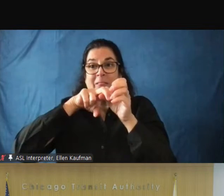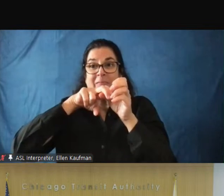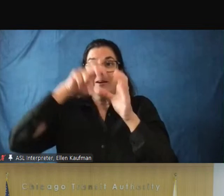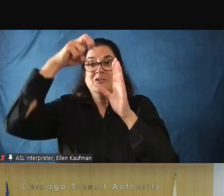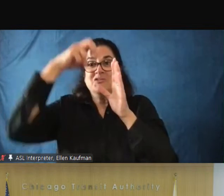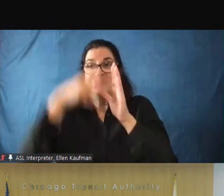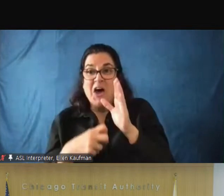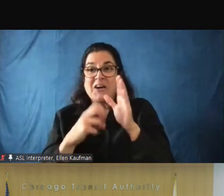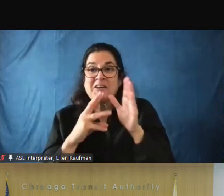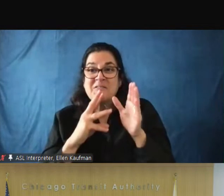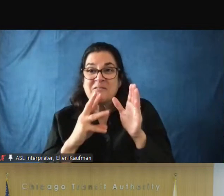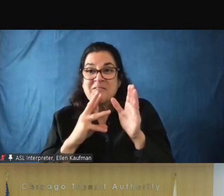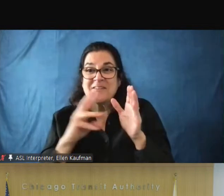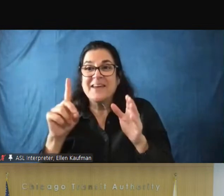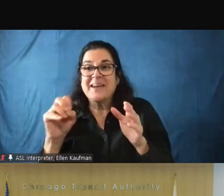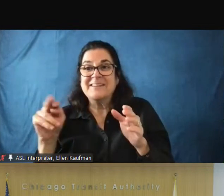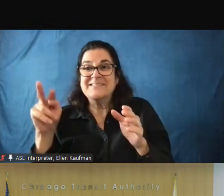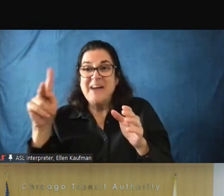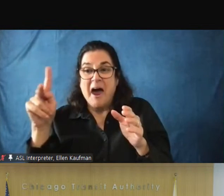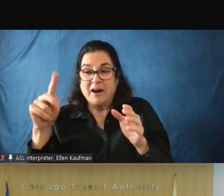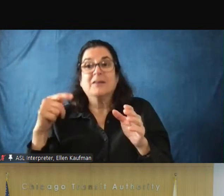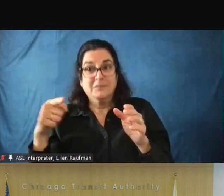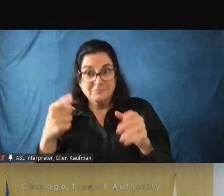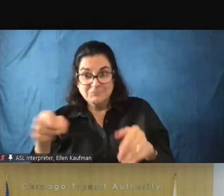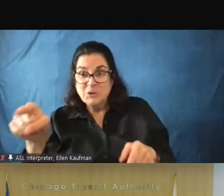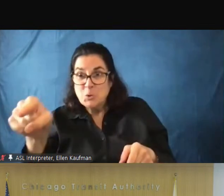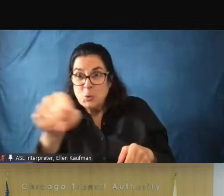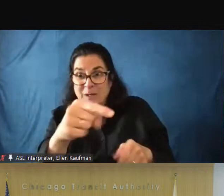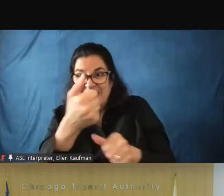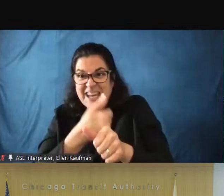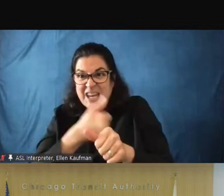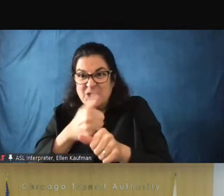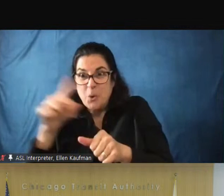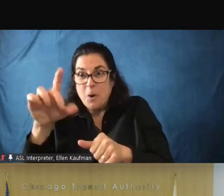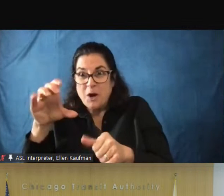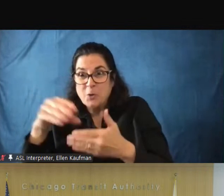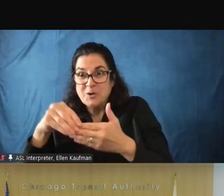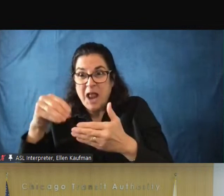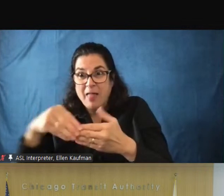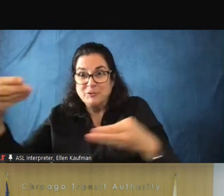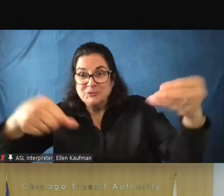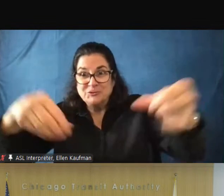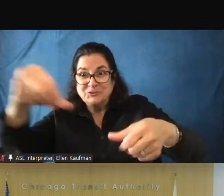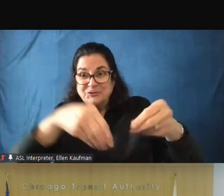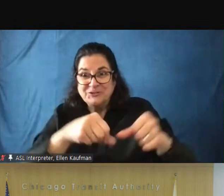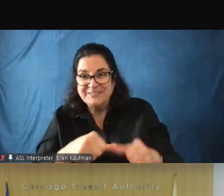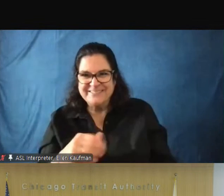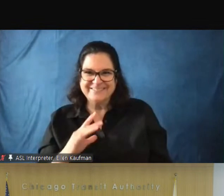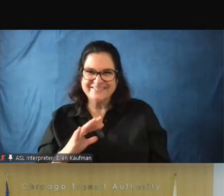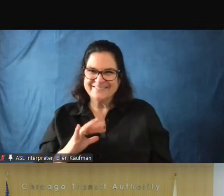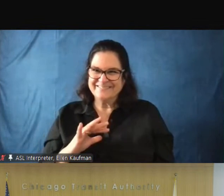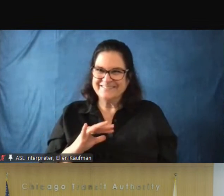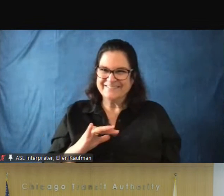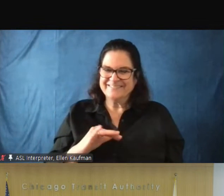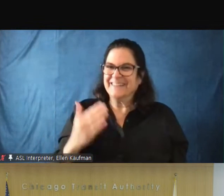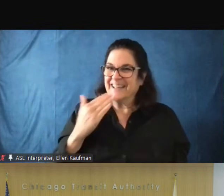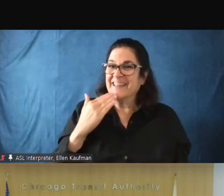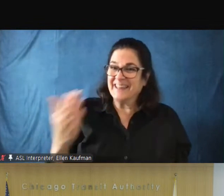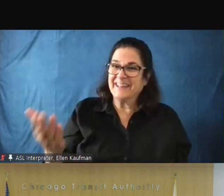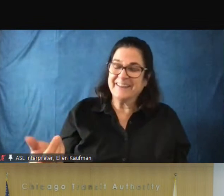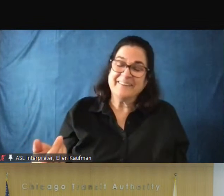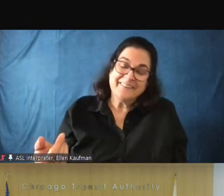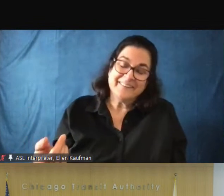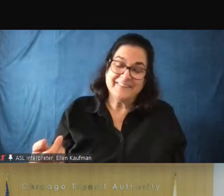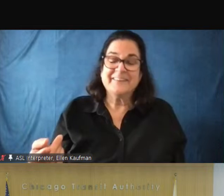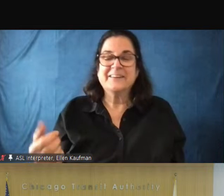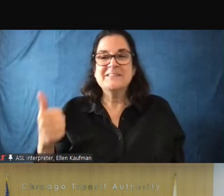We can raise a little extra money for that. Thank you very much. Well, maybe if the chairman joins me on